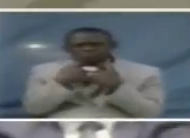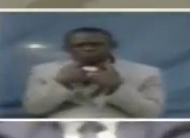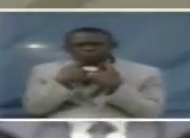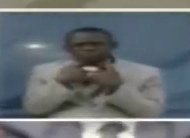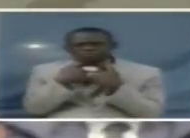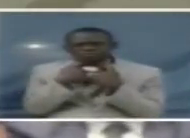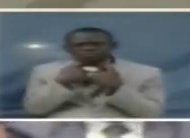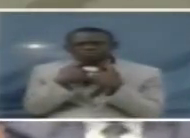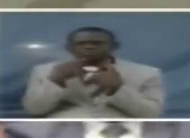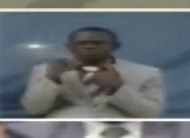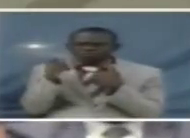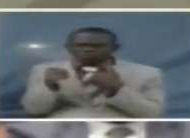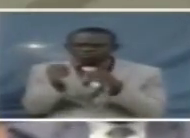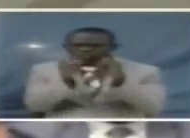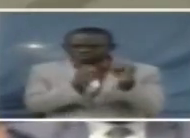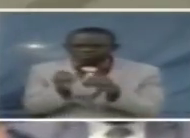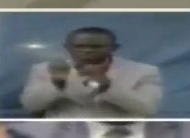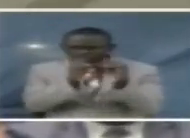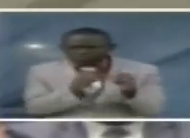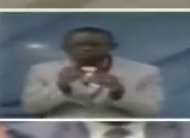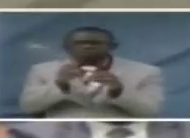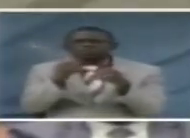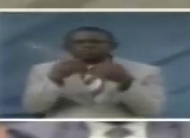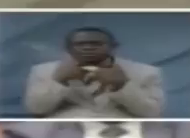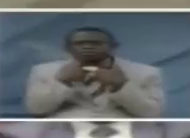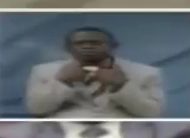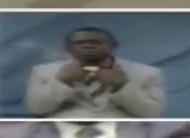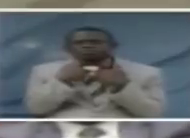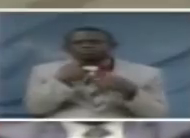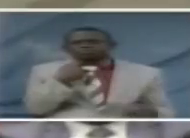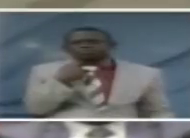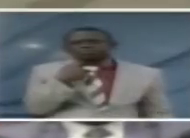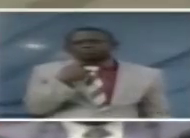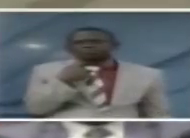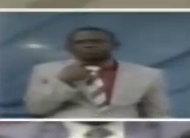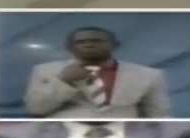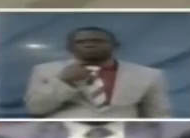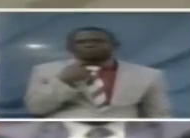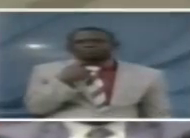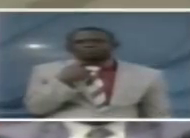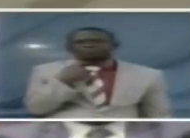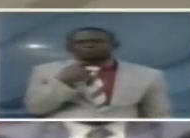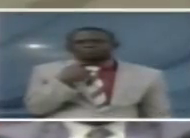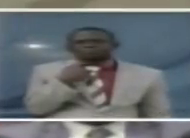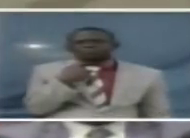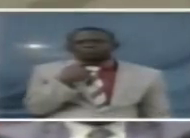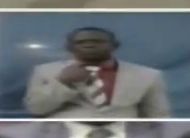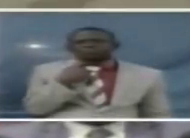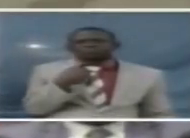far, with key structural and regulatory reforms implemented,